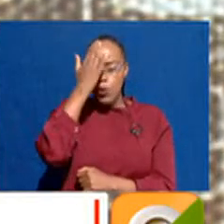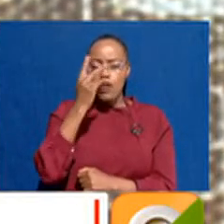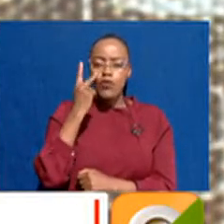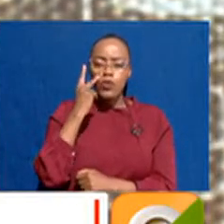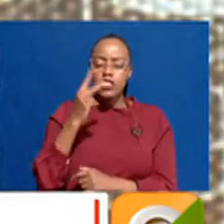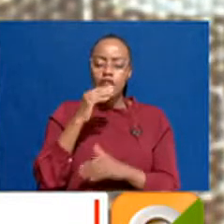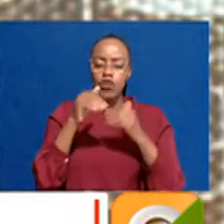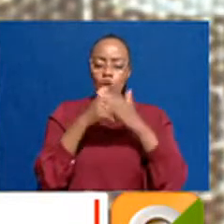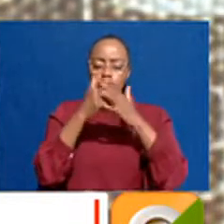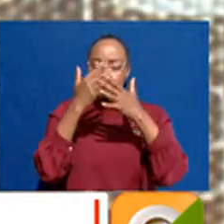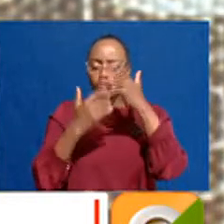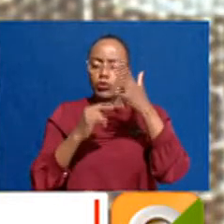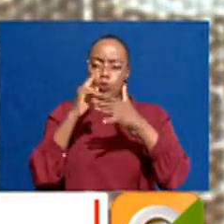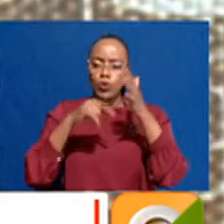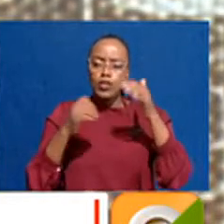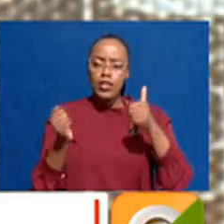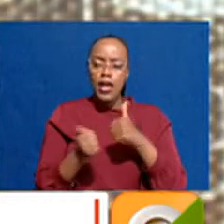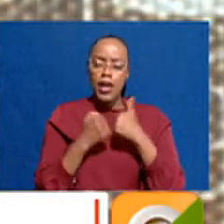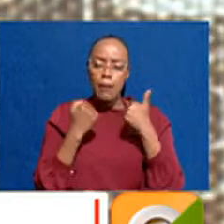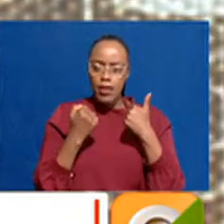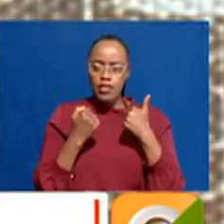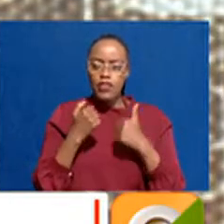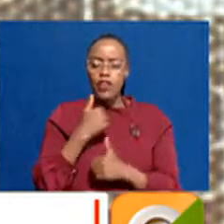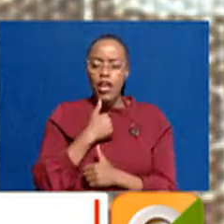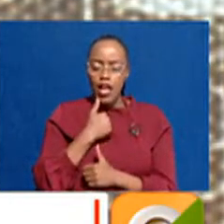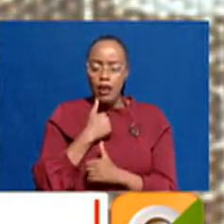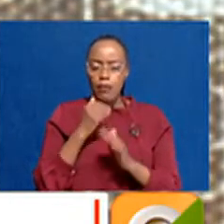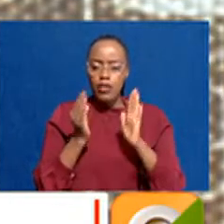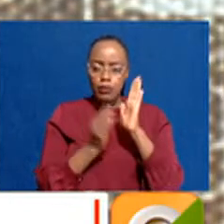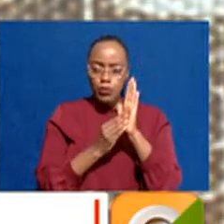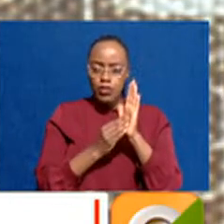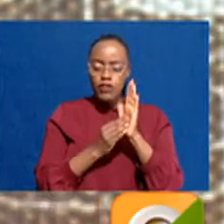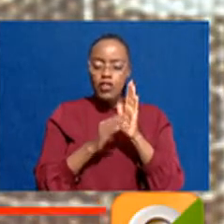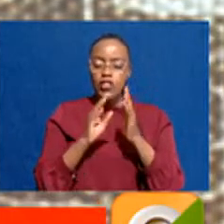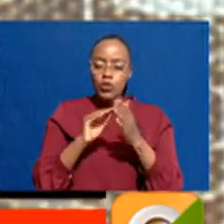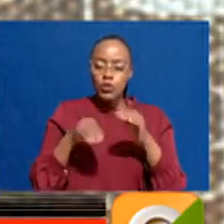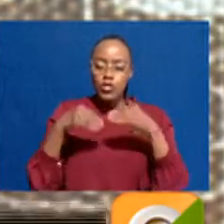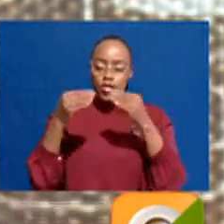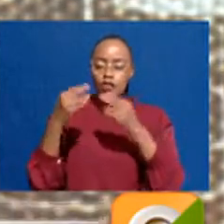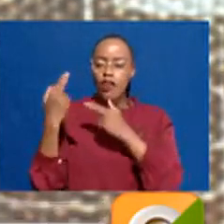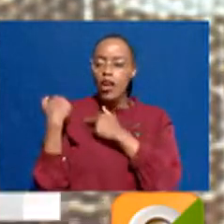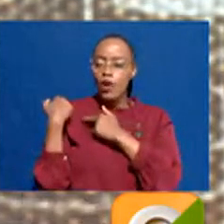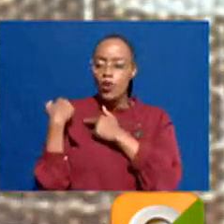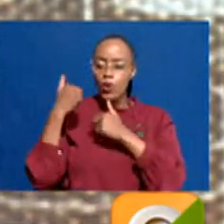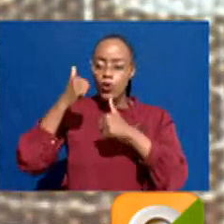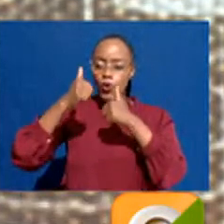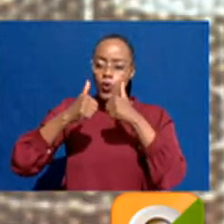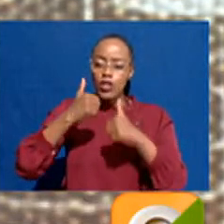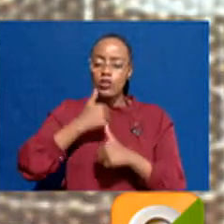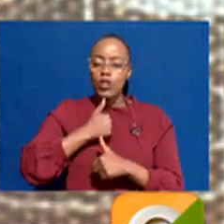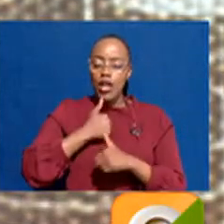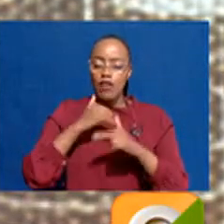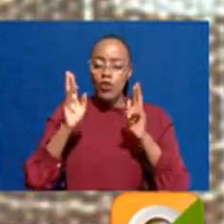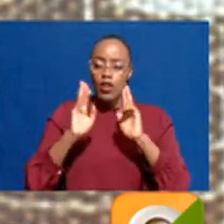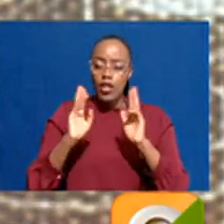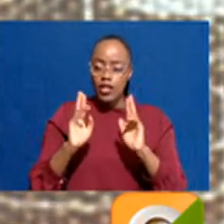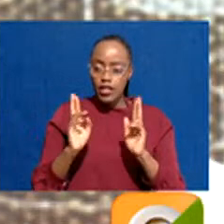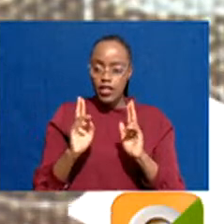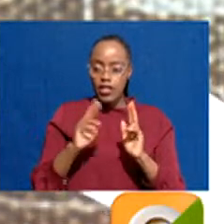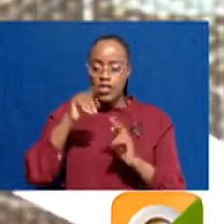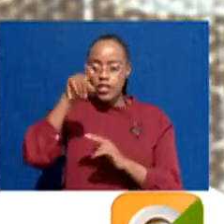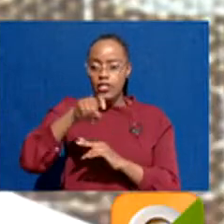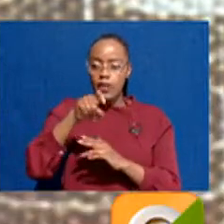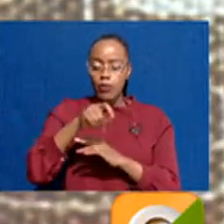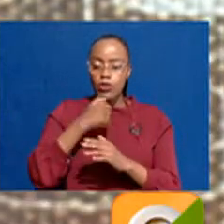those ones, what happens is they are constituted to discharge a role that is already supposed to